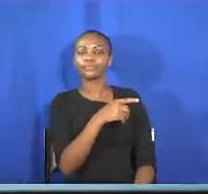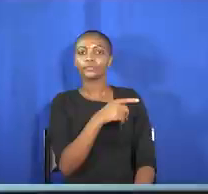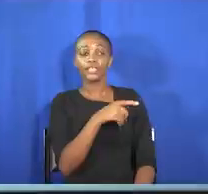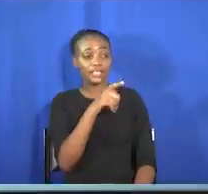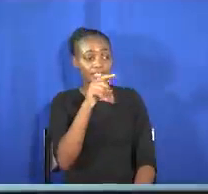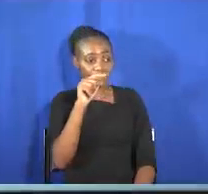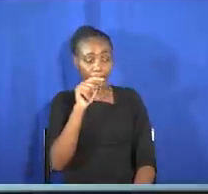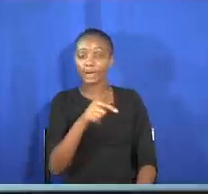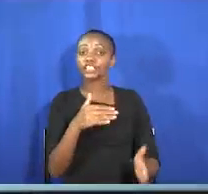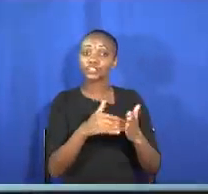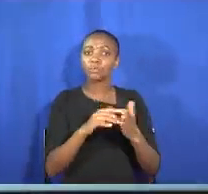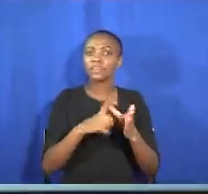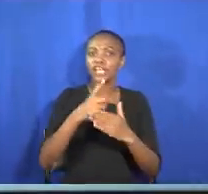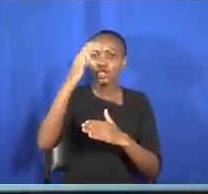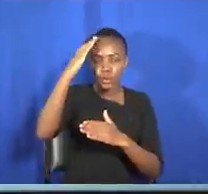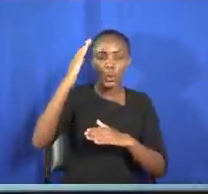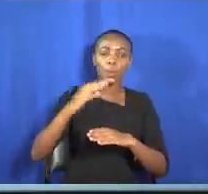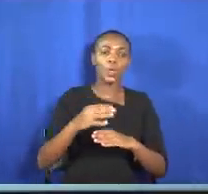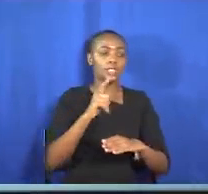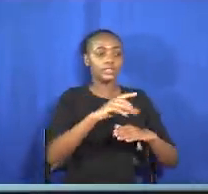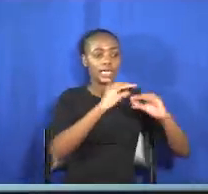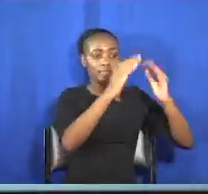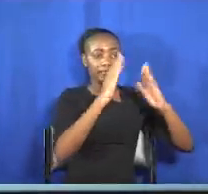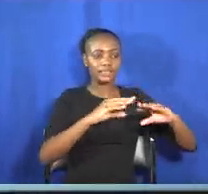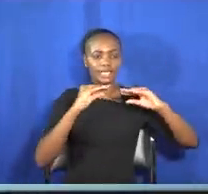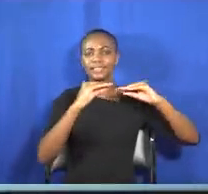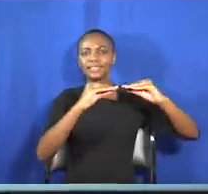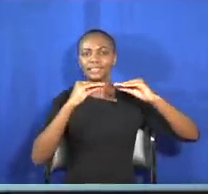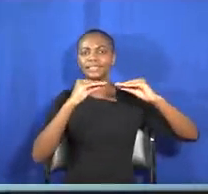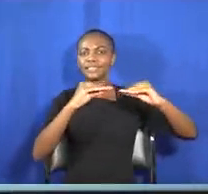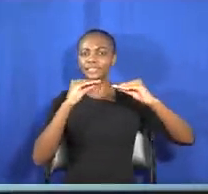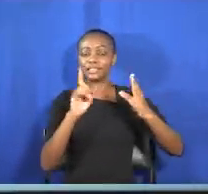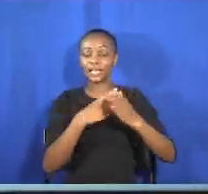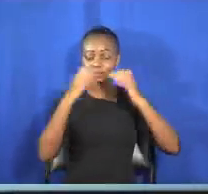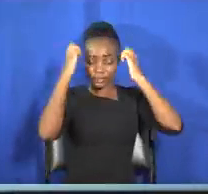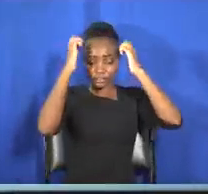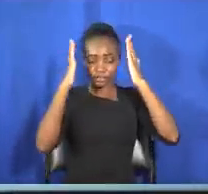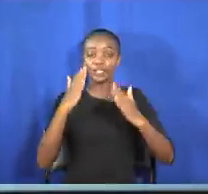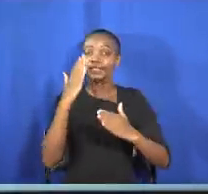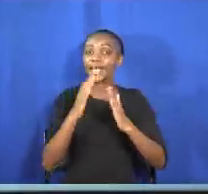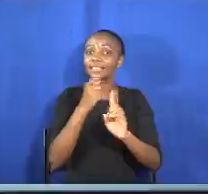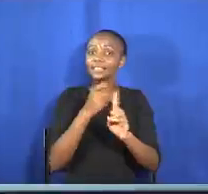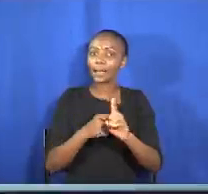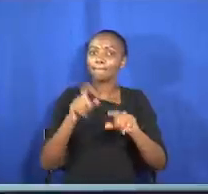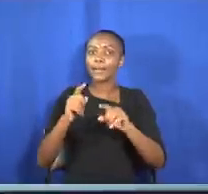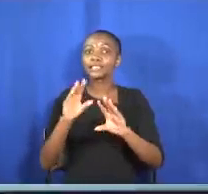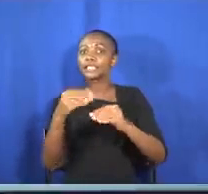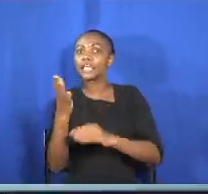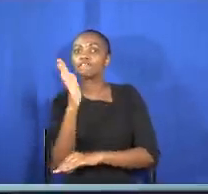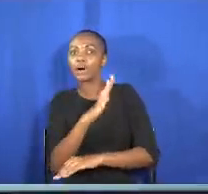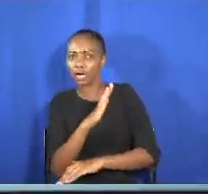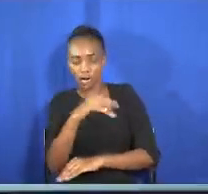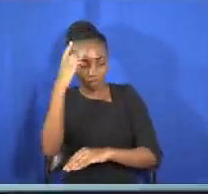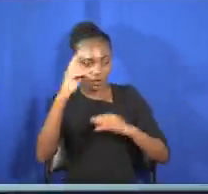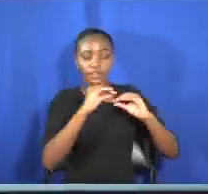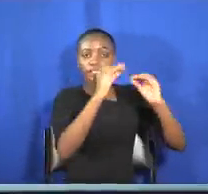it to the learner, who by the end of the term will be able to give back